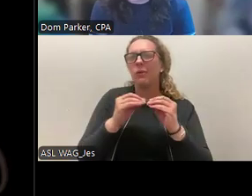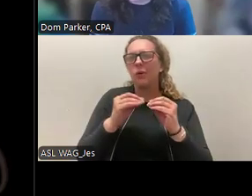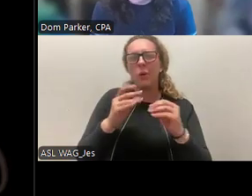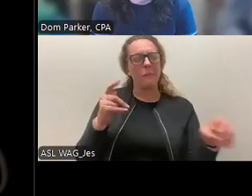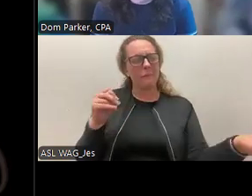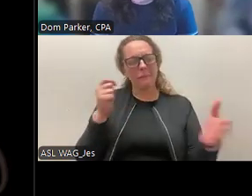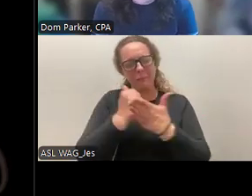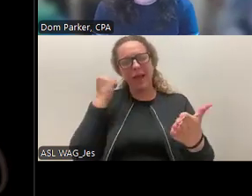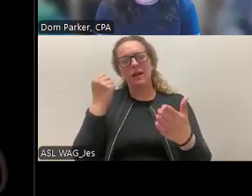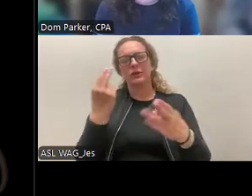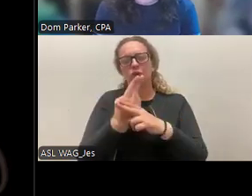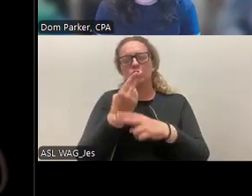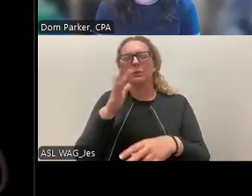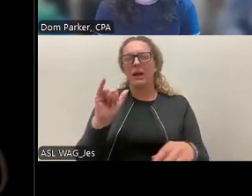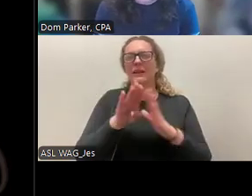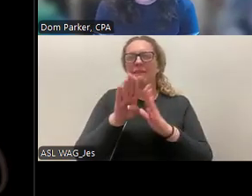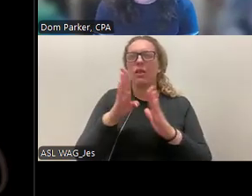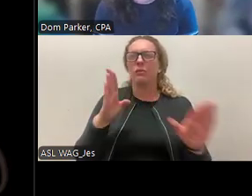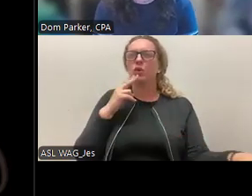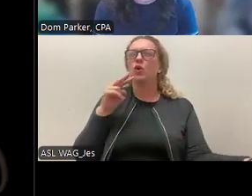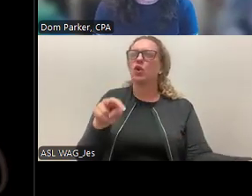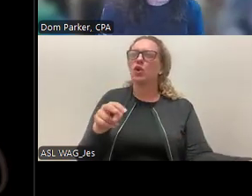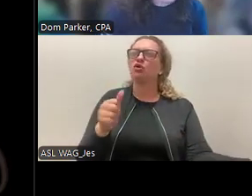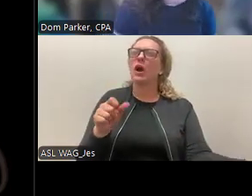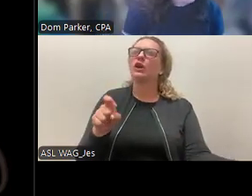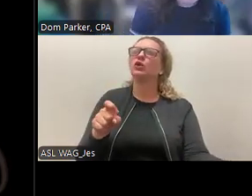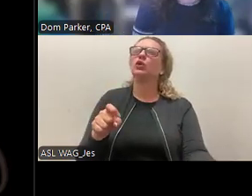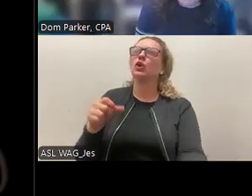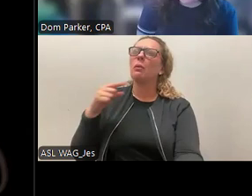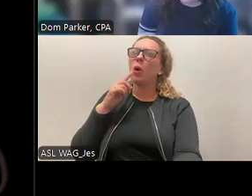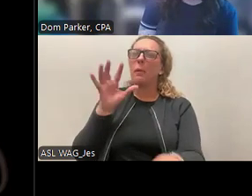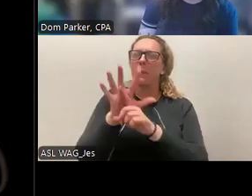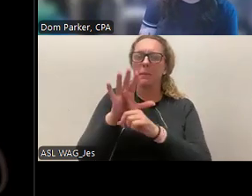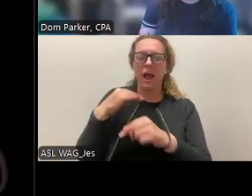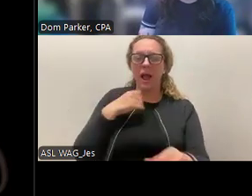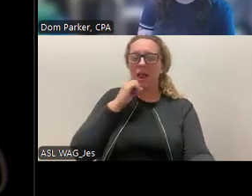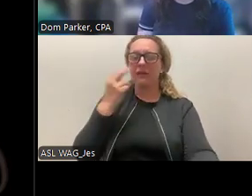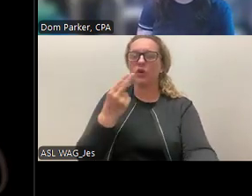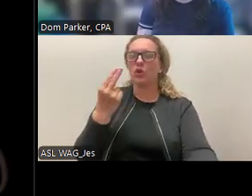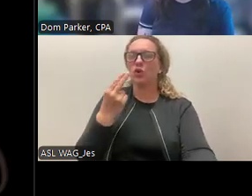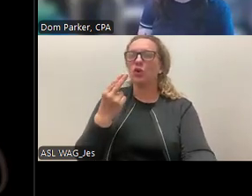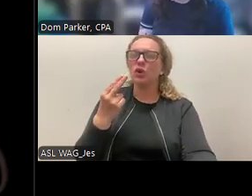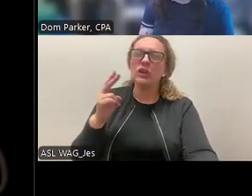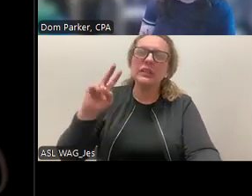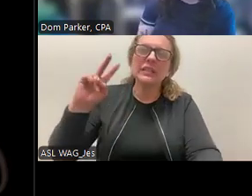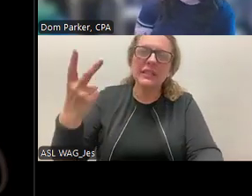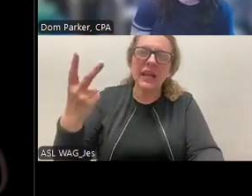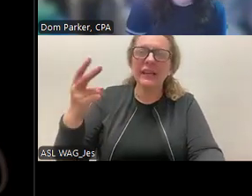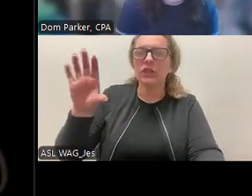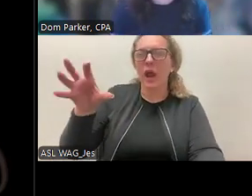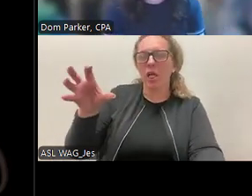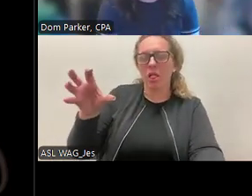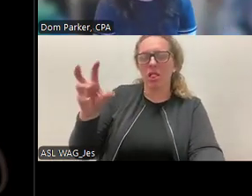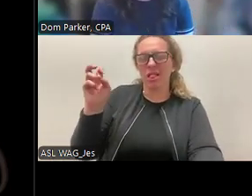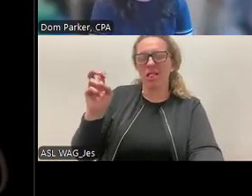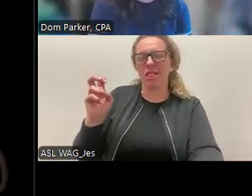by developers to have a look at trying different things. The most popular one that I like to use from that is called second channel. So